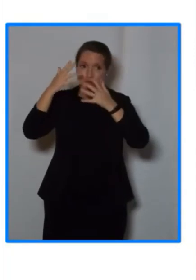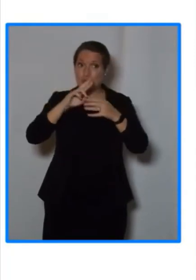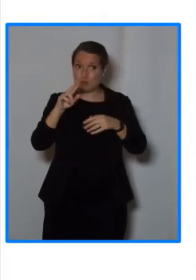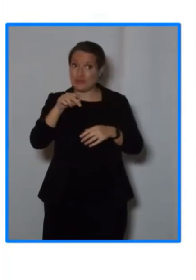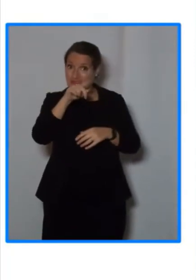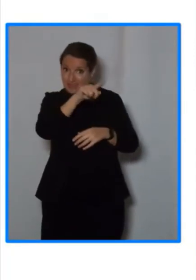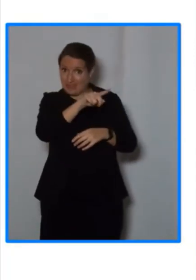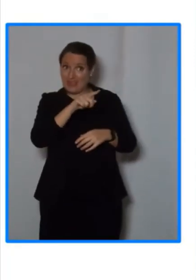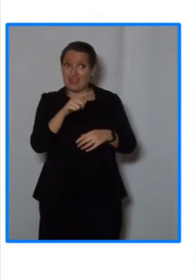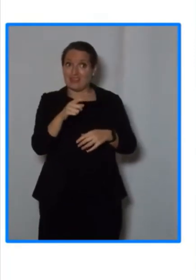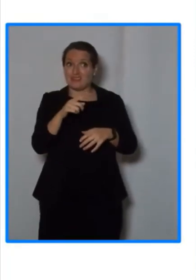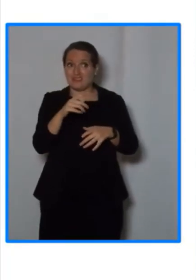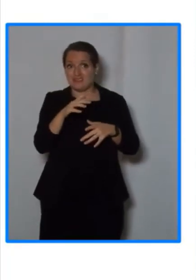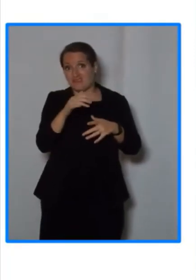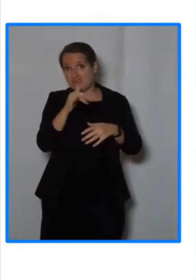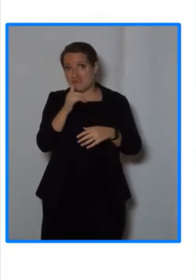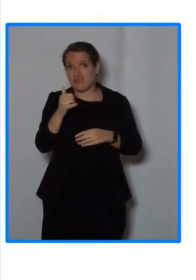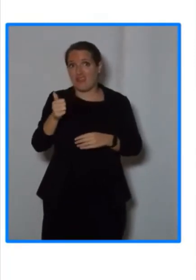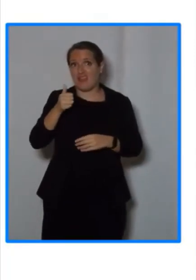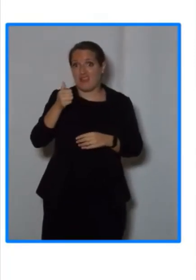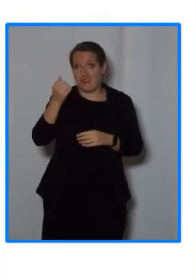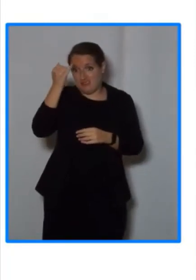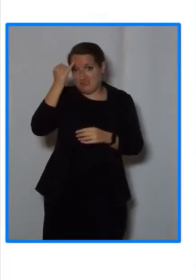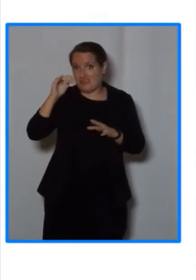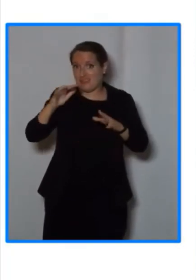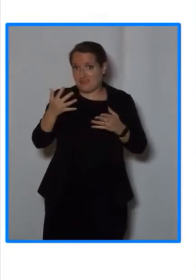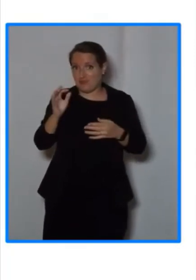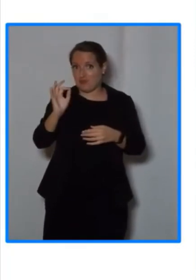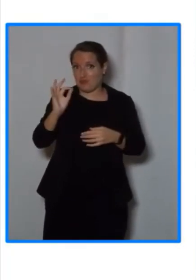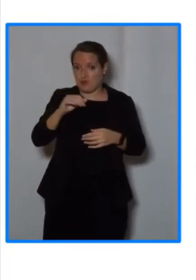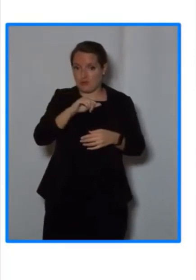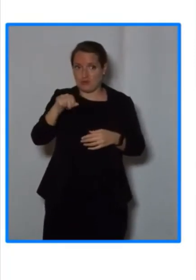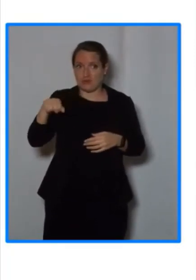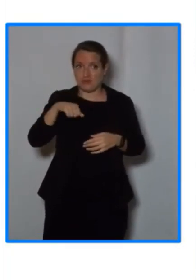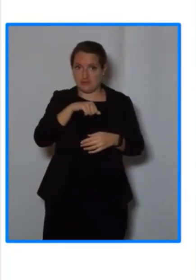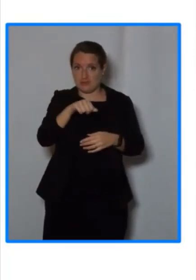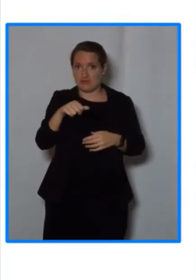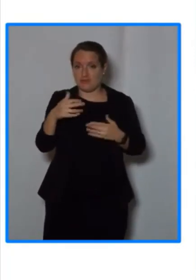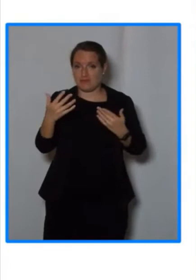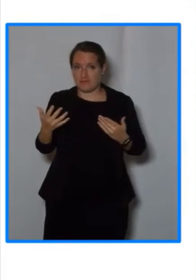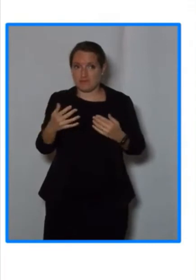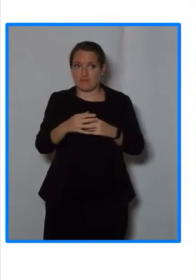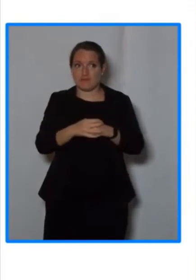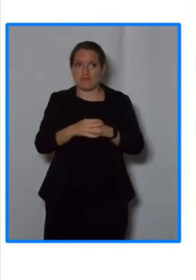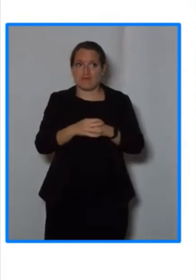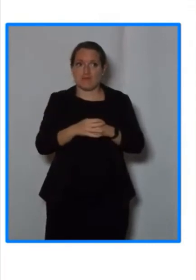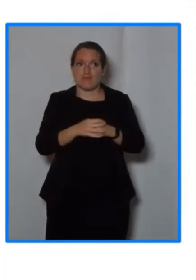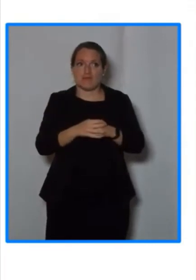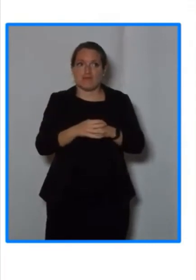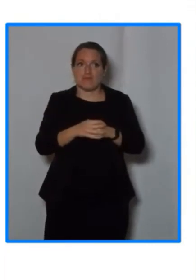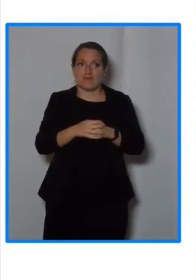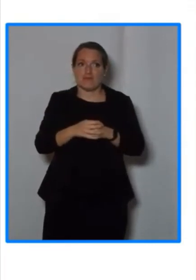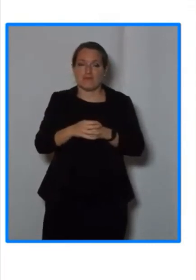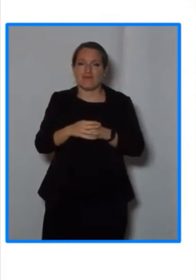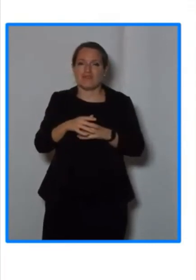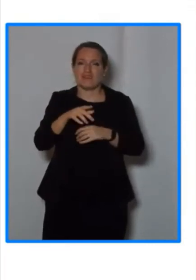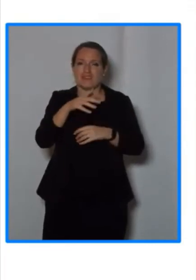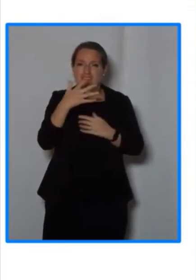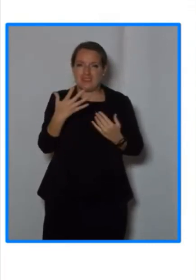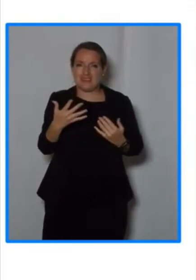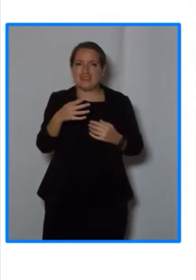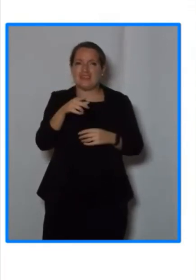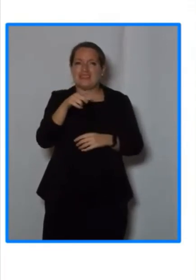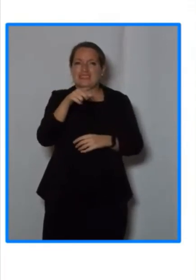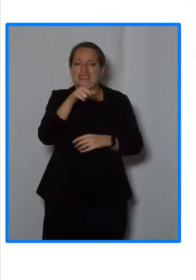showing here. It's our suggestion for a DOM order for a carousel that a customer really insisted having. But as you see,